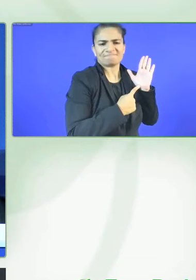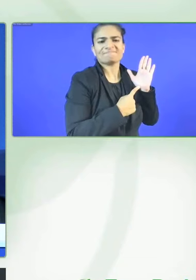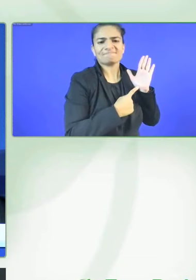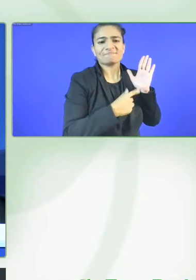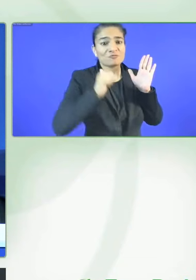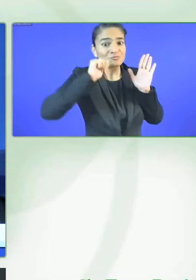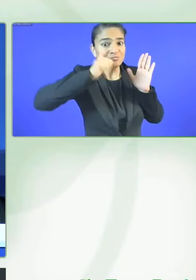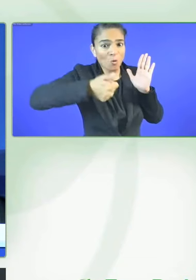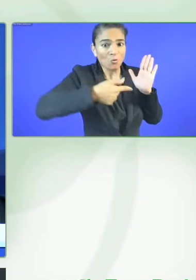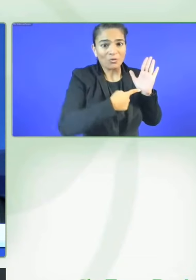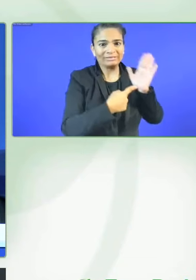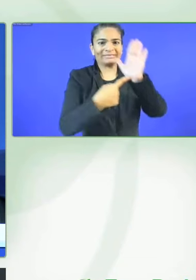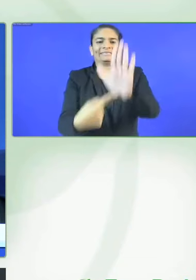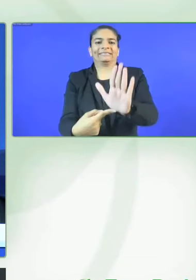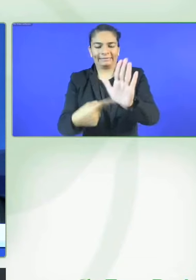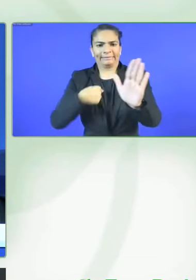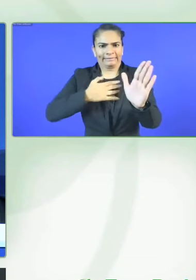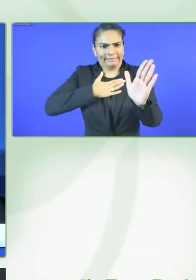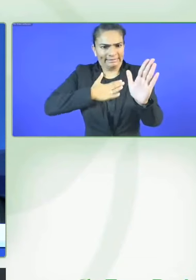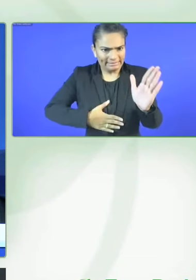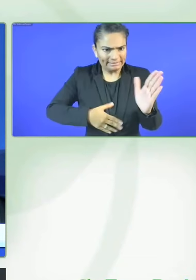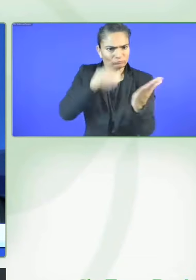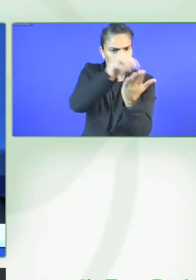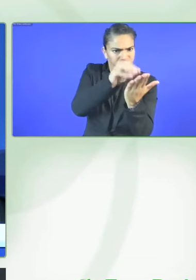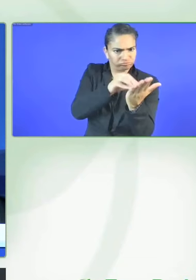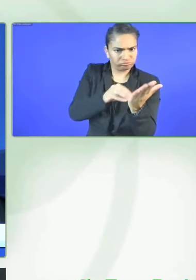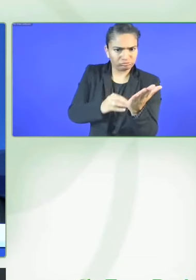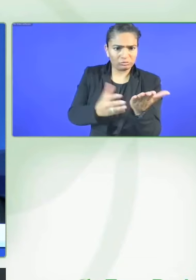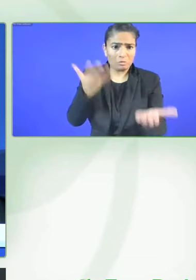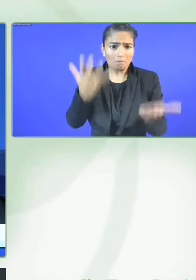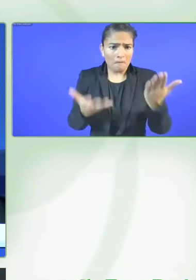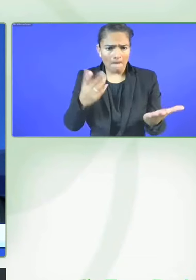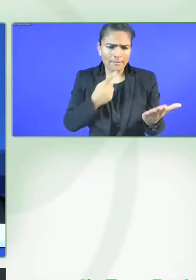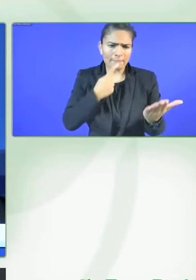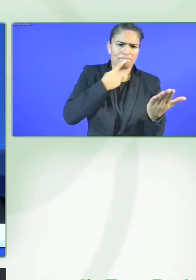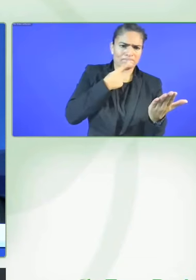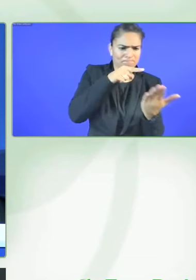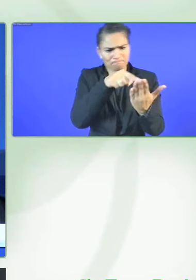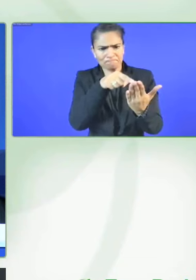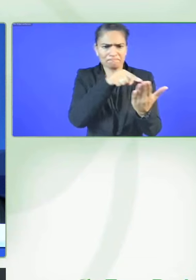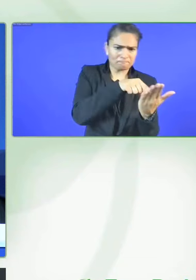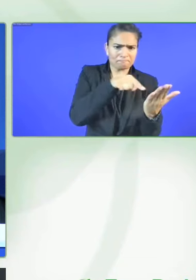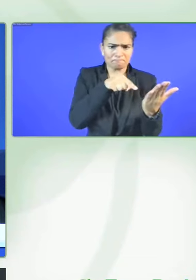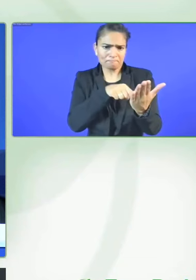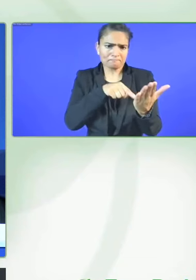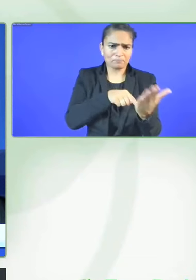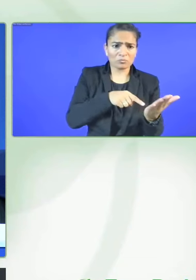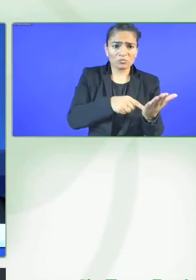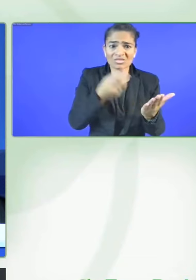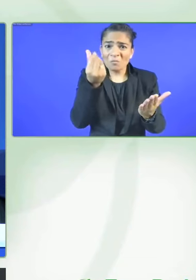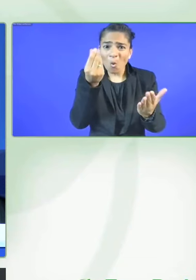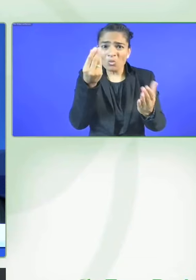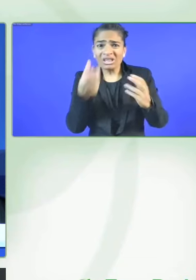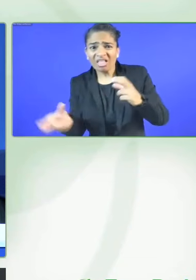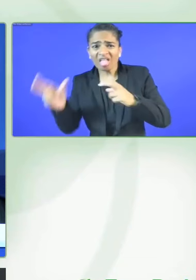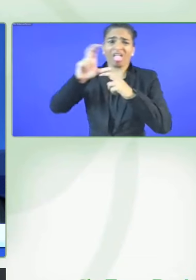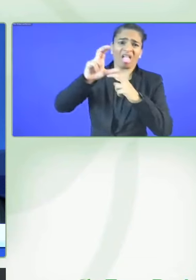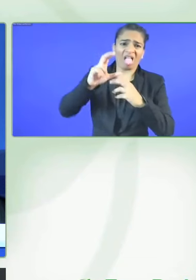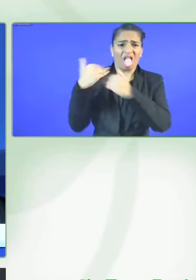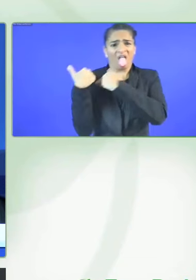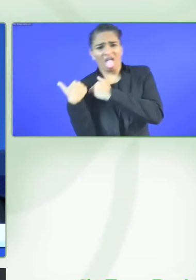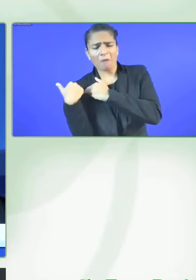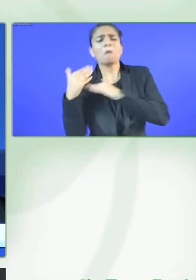buildings and environments are designed correctly, following design for all or universal design, the principle space